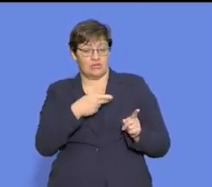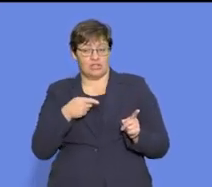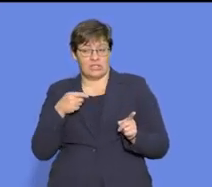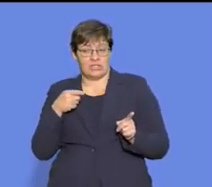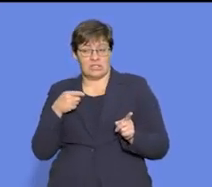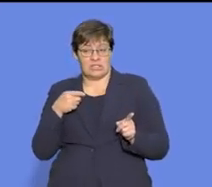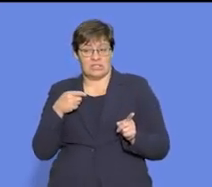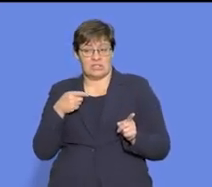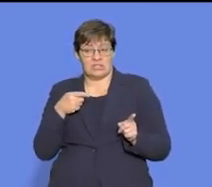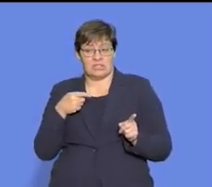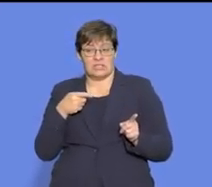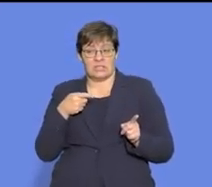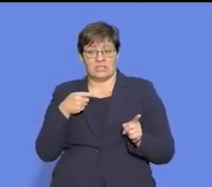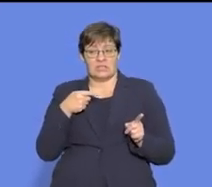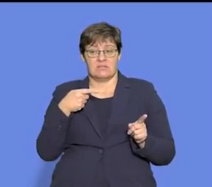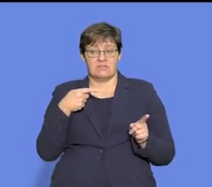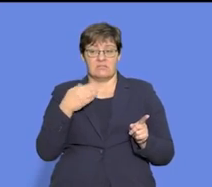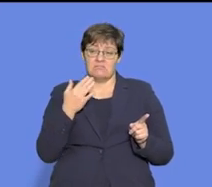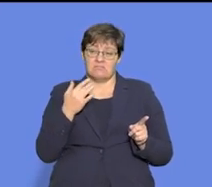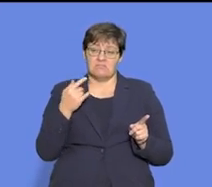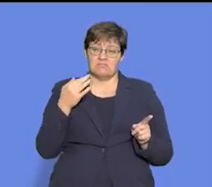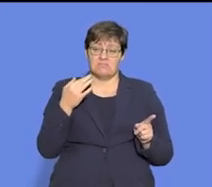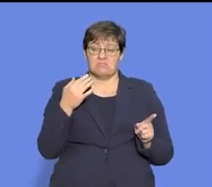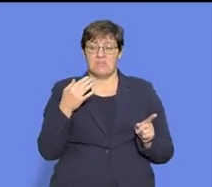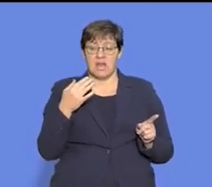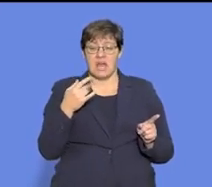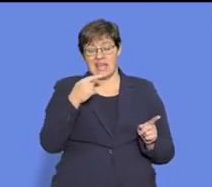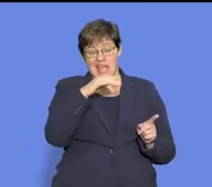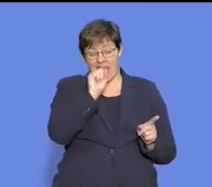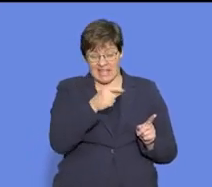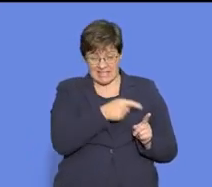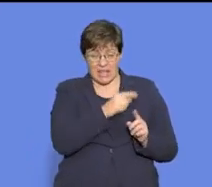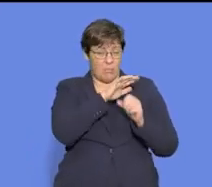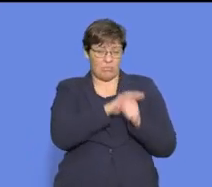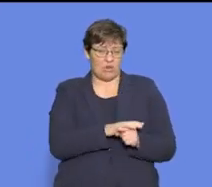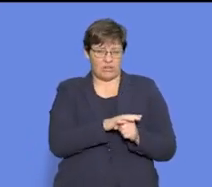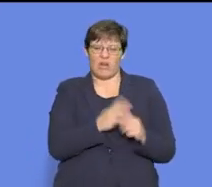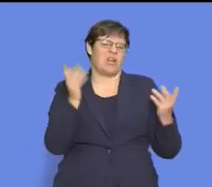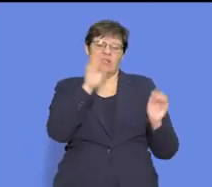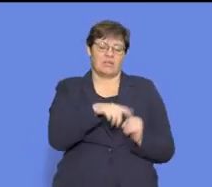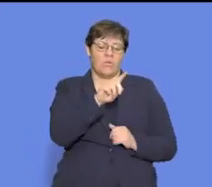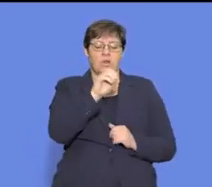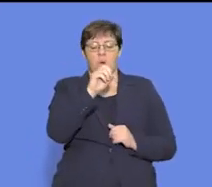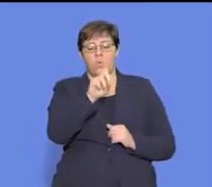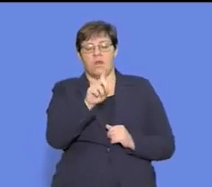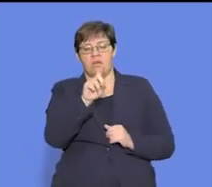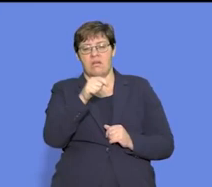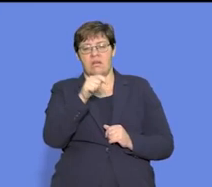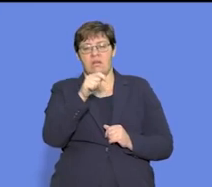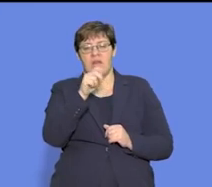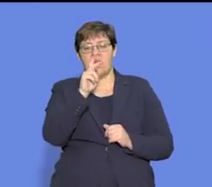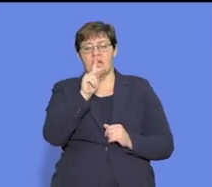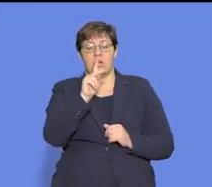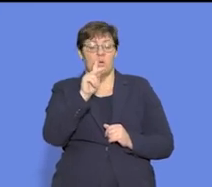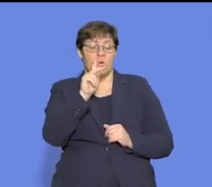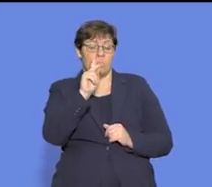is going to be the hydrogen, and it is the gas. I'm not going to put in the pressure because let's just put it